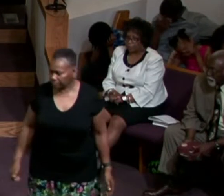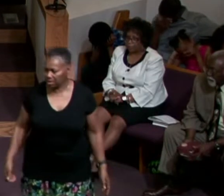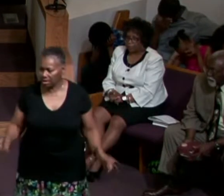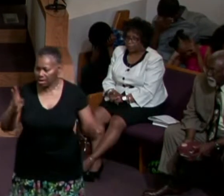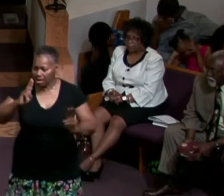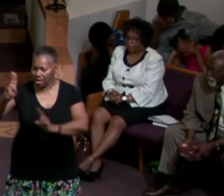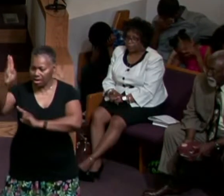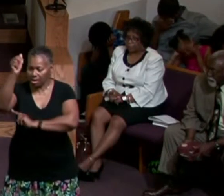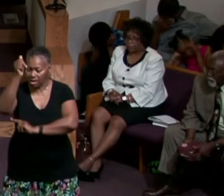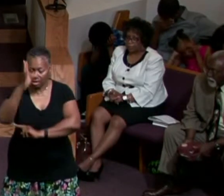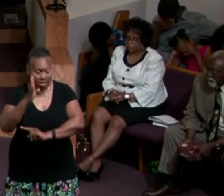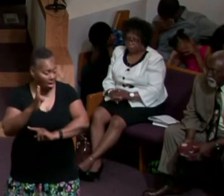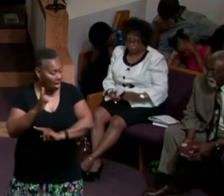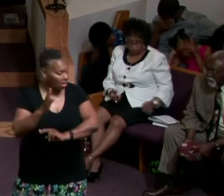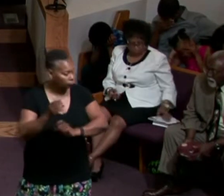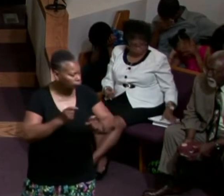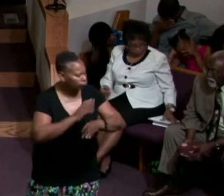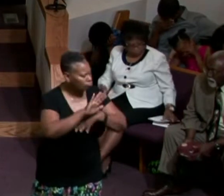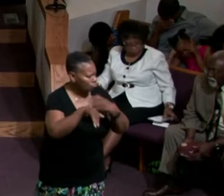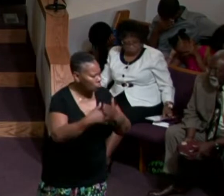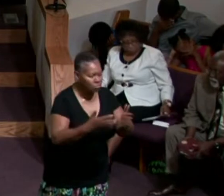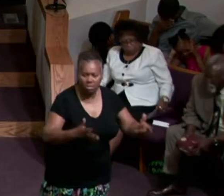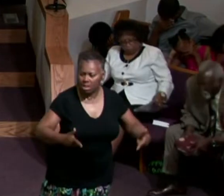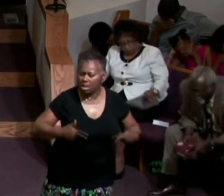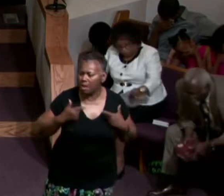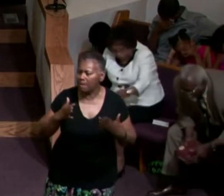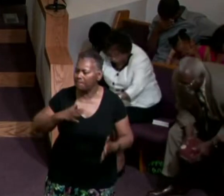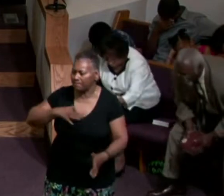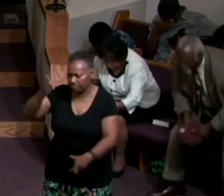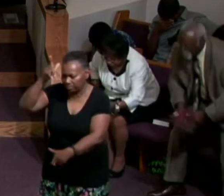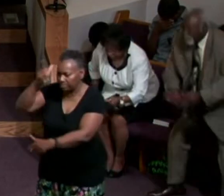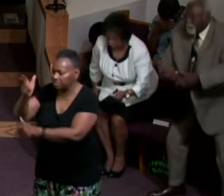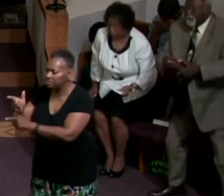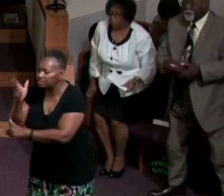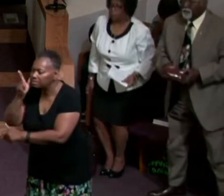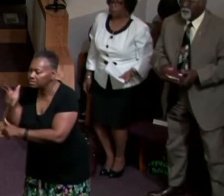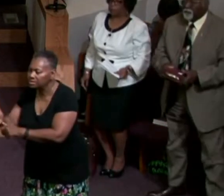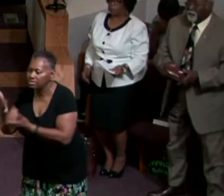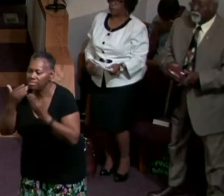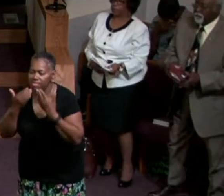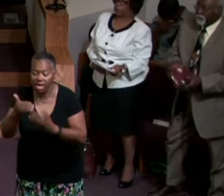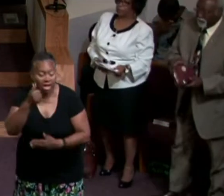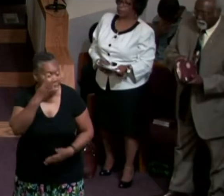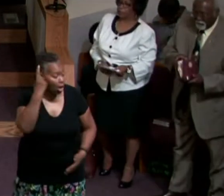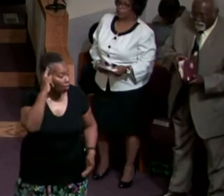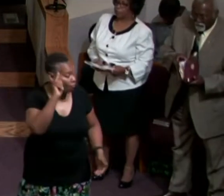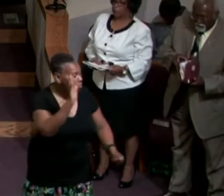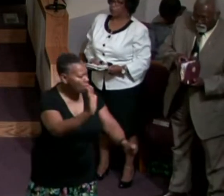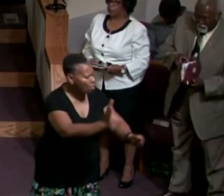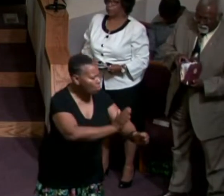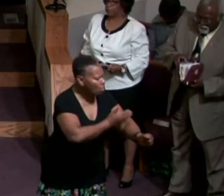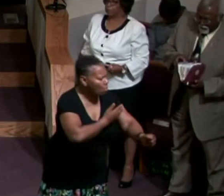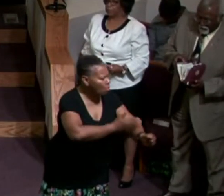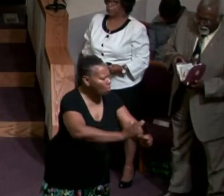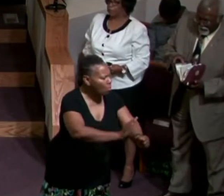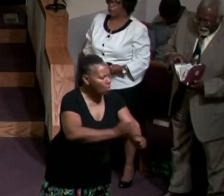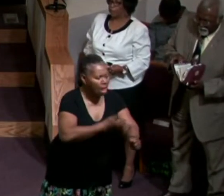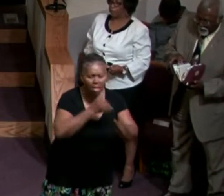honor to God, ahead of all life, and to all of you, my brothers and sisters, we thank God for our choir that have blessed us.